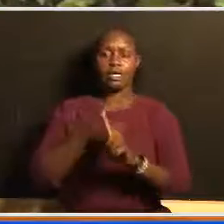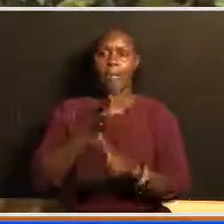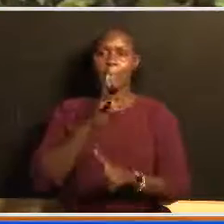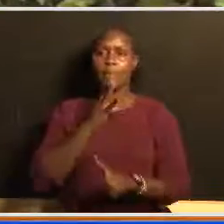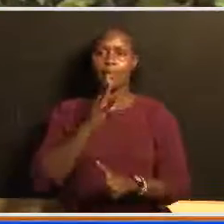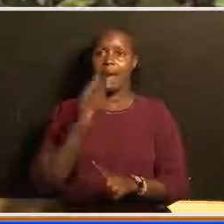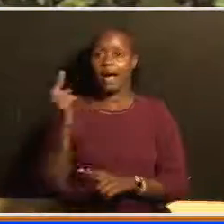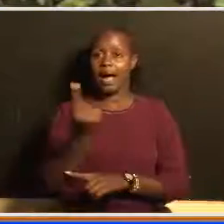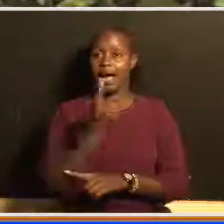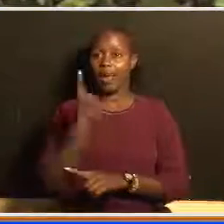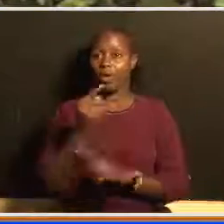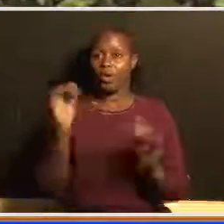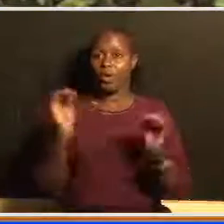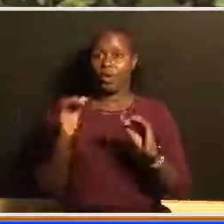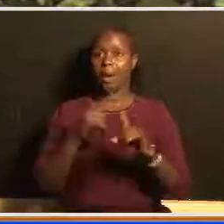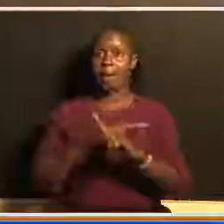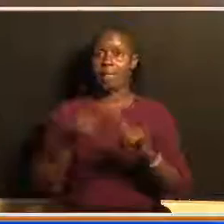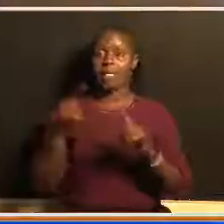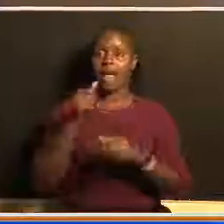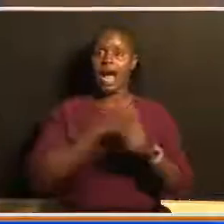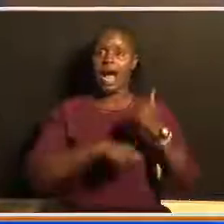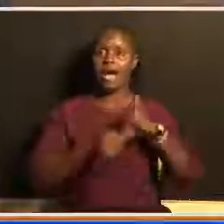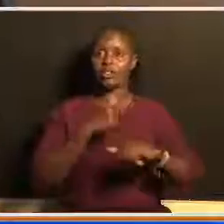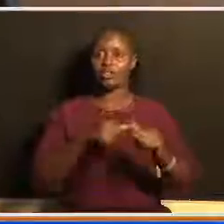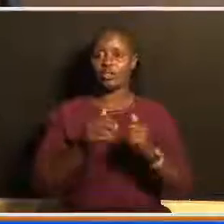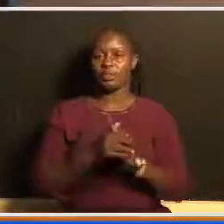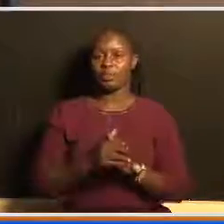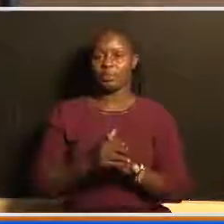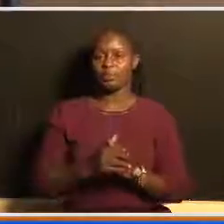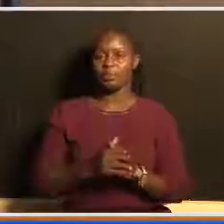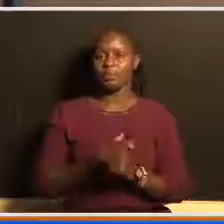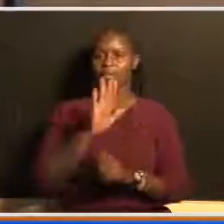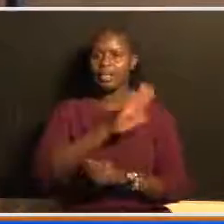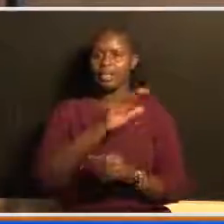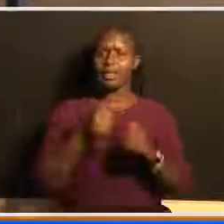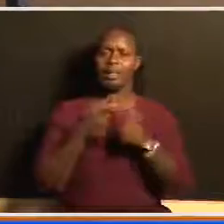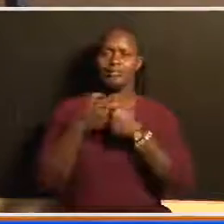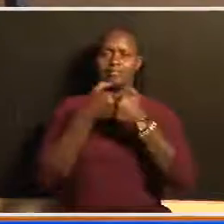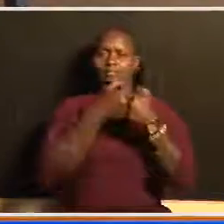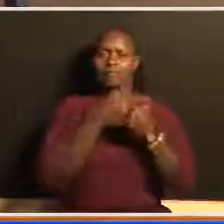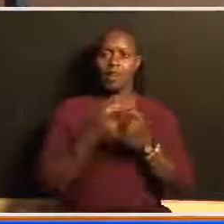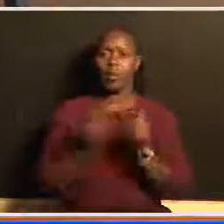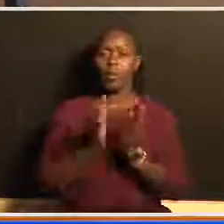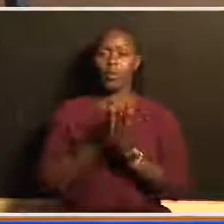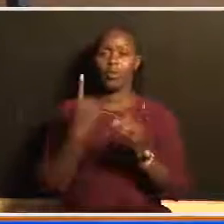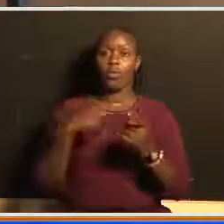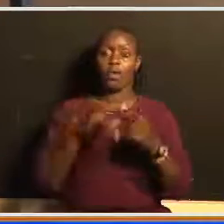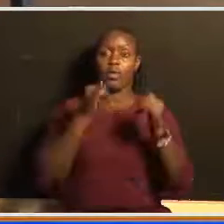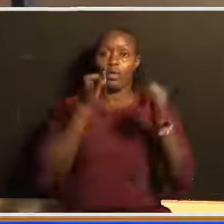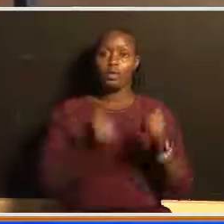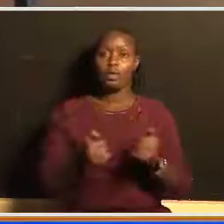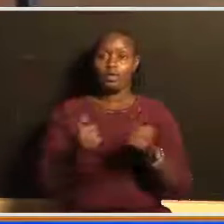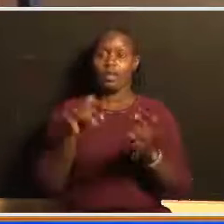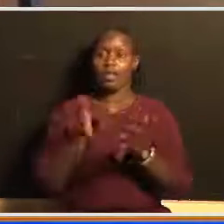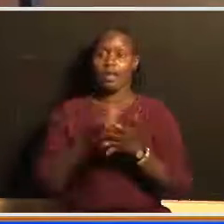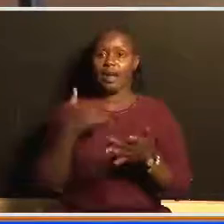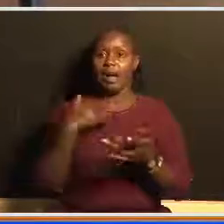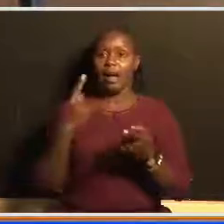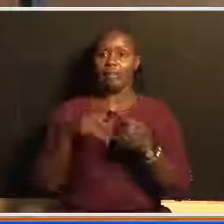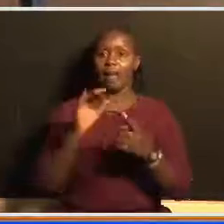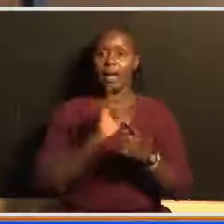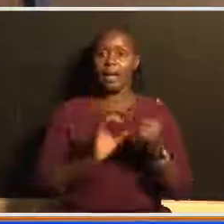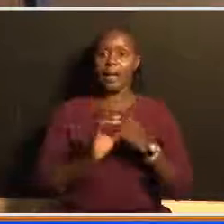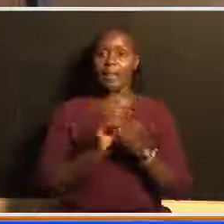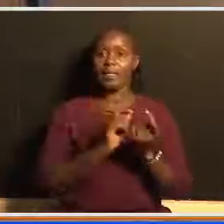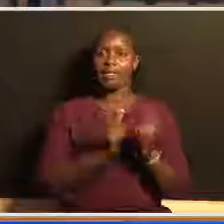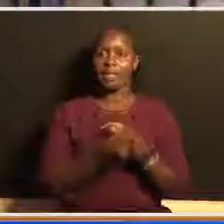tunafanya advocacy pia kwa matendo. Despite their struggle with the new challenges brought by climate change,